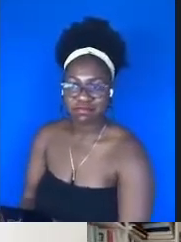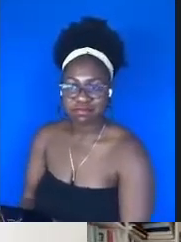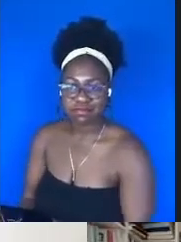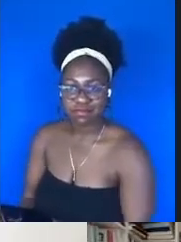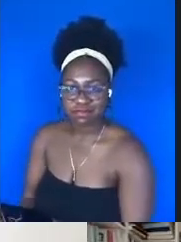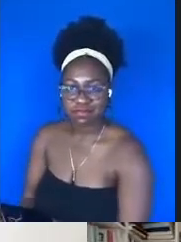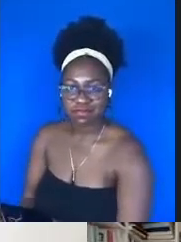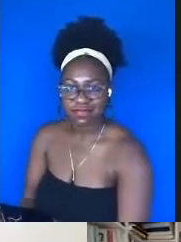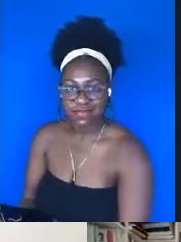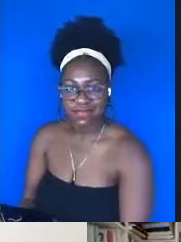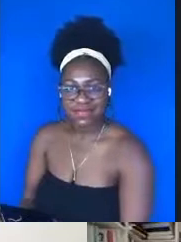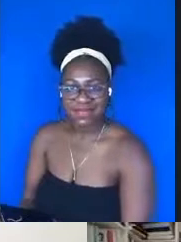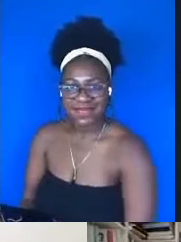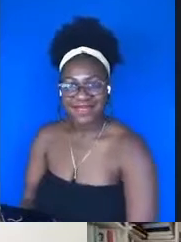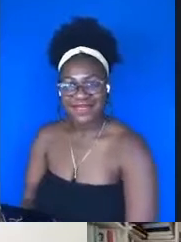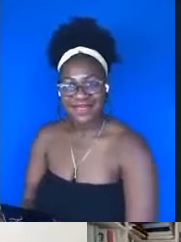what would that word be? Something